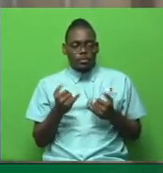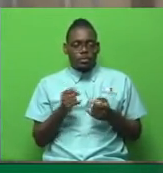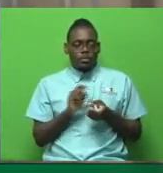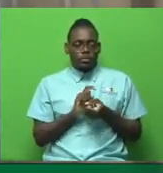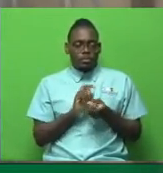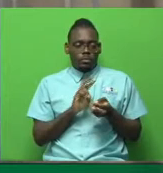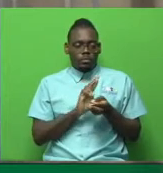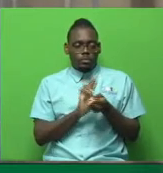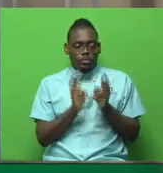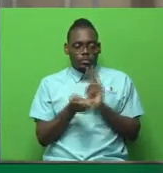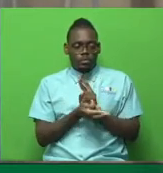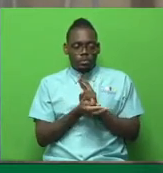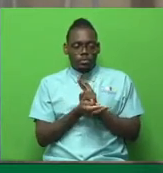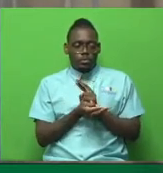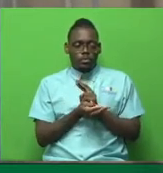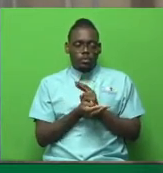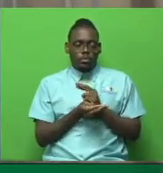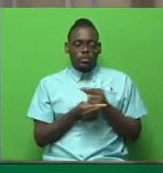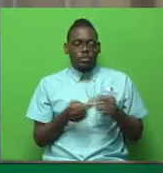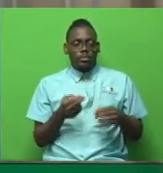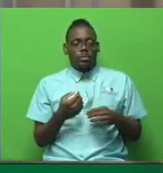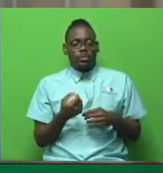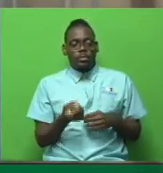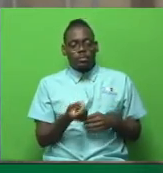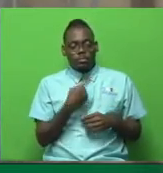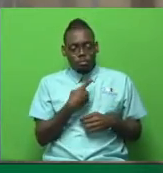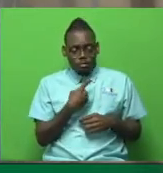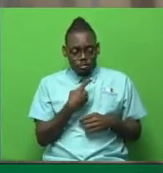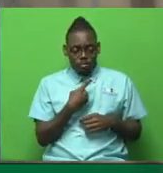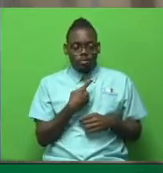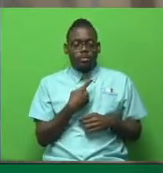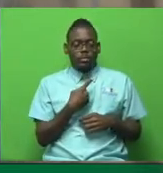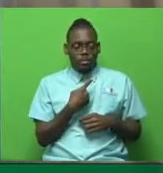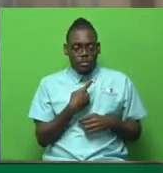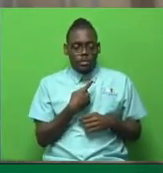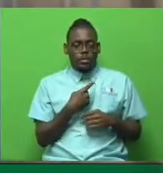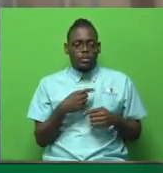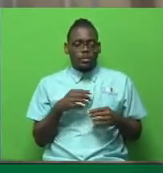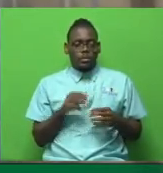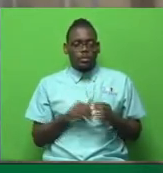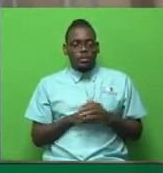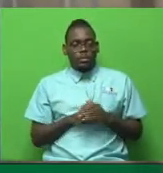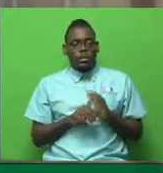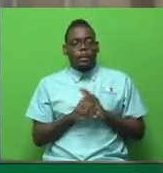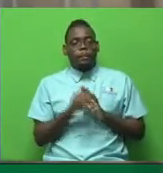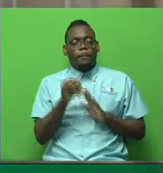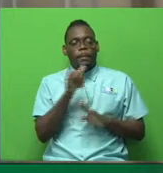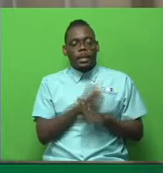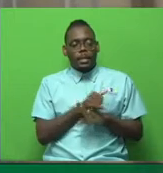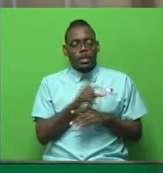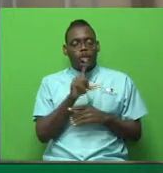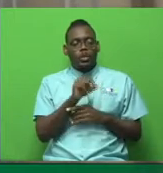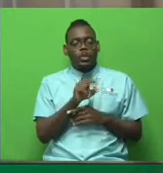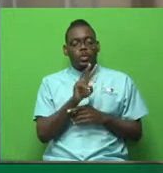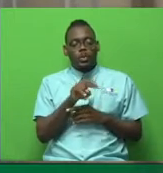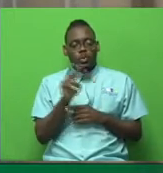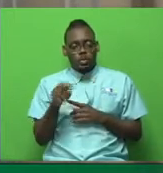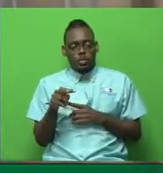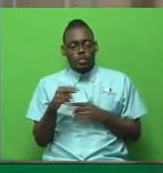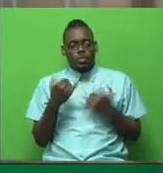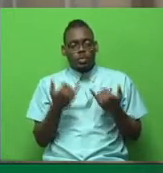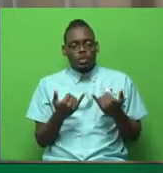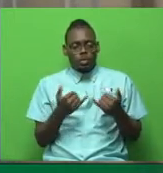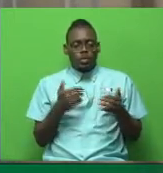I'm fully advised that gas production has increased significantly since May 2022 and is now close to 2.9